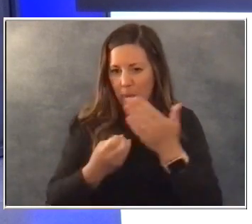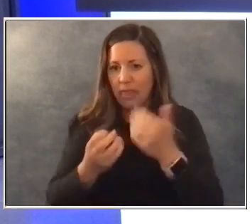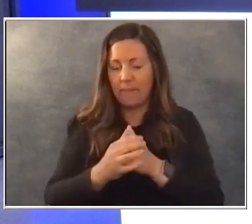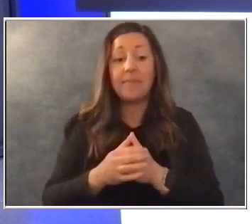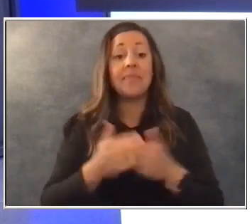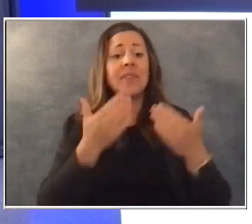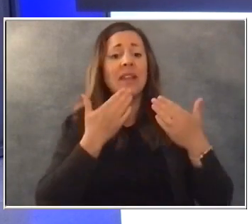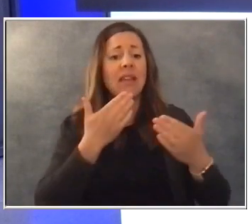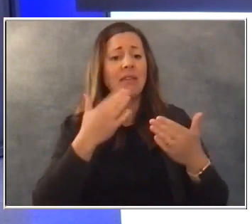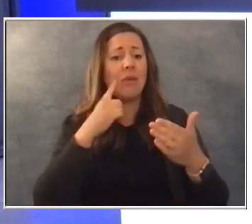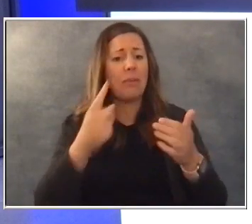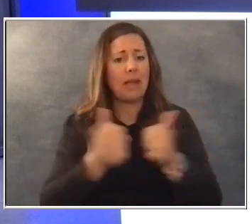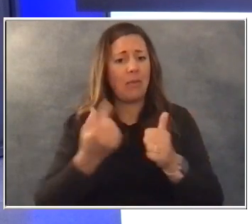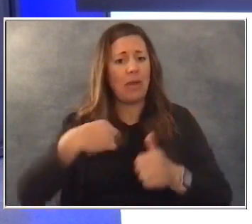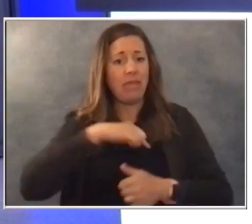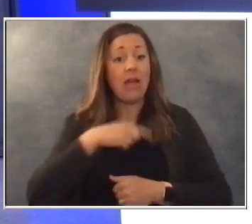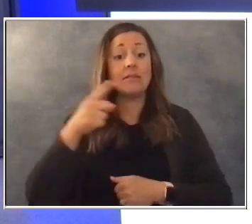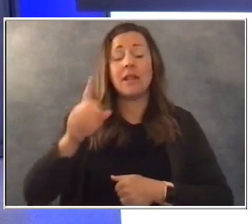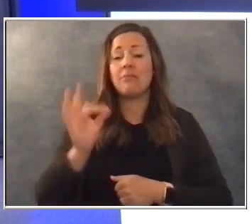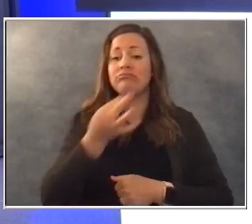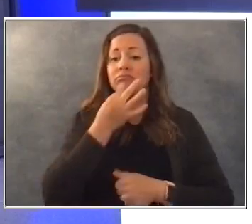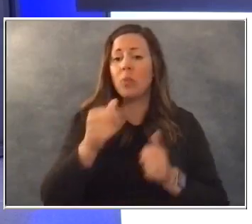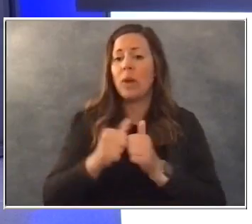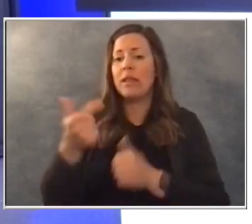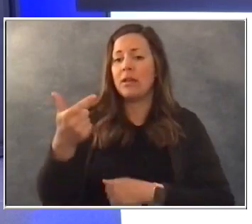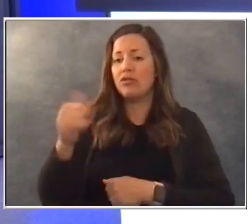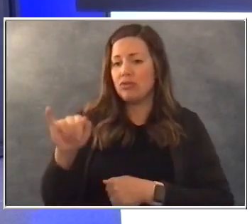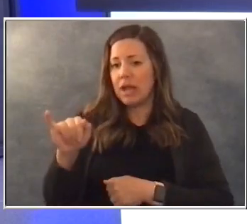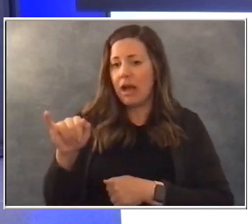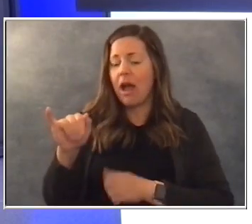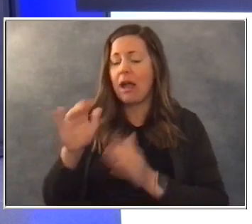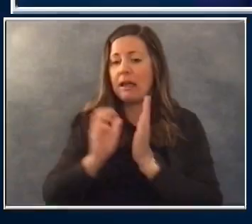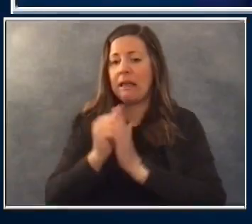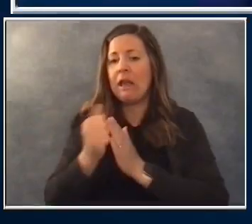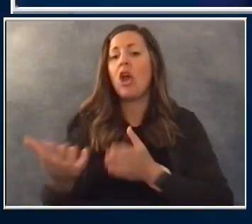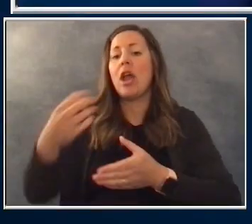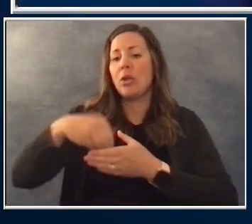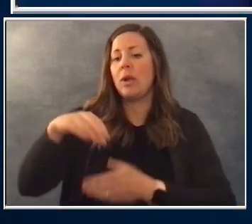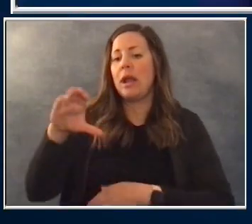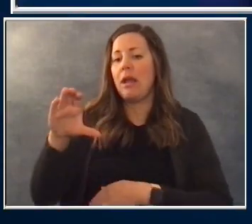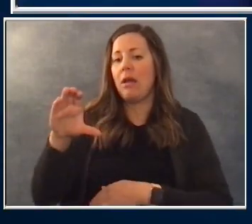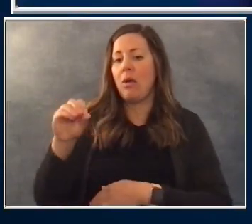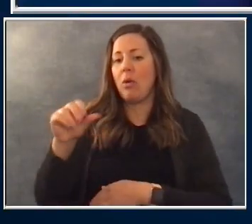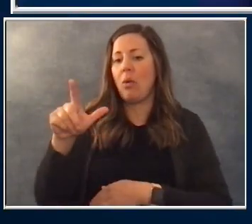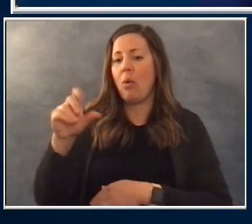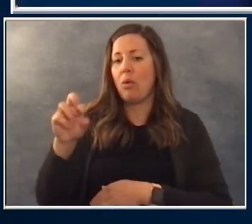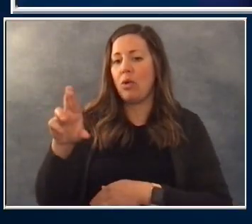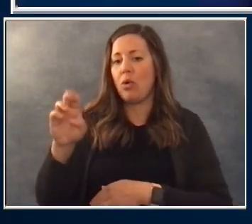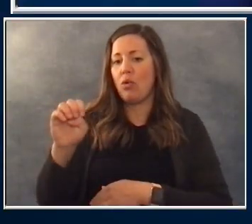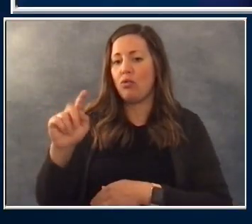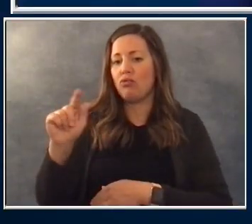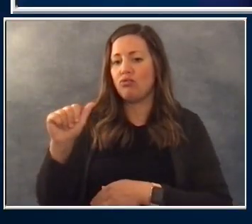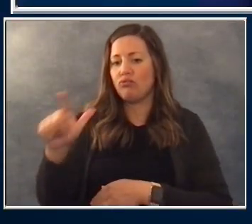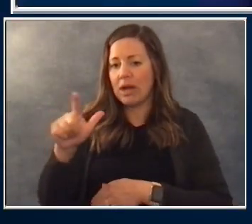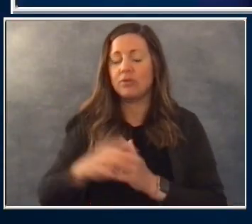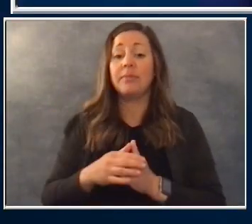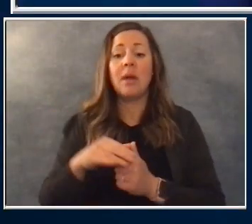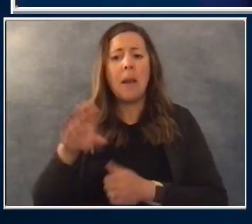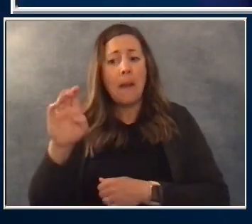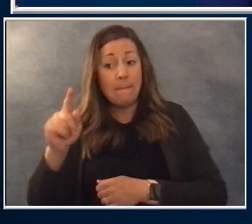expert in gastrointestinal cancers, including colorectal cancer. And Beth, you learned you had colon cancer in October